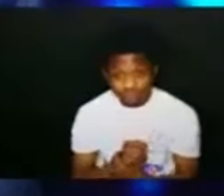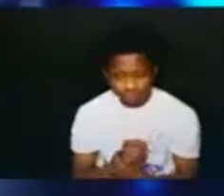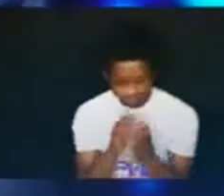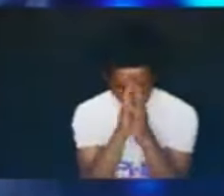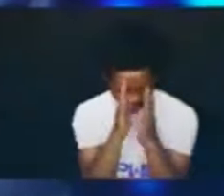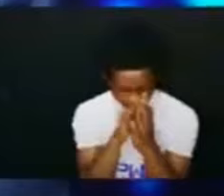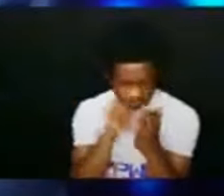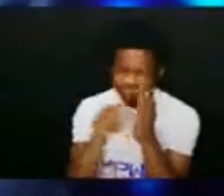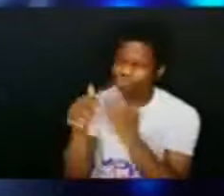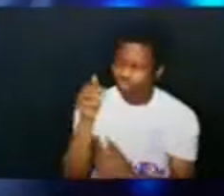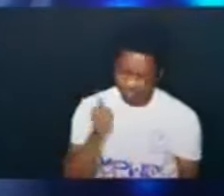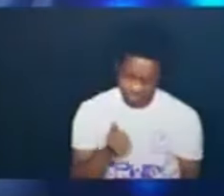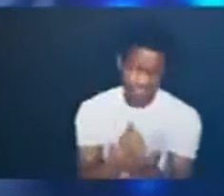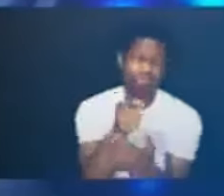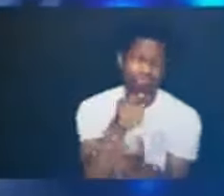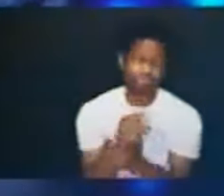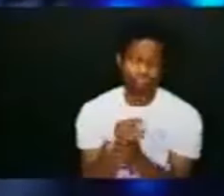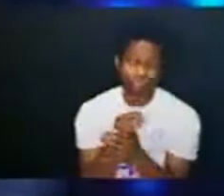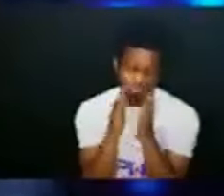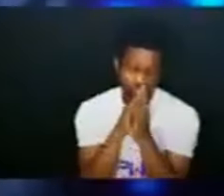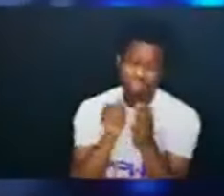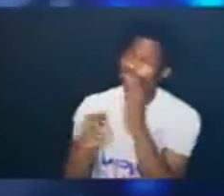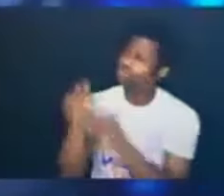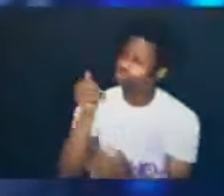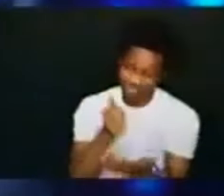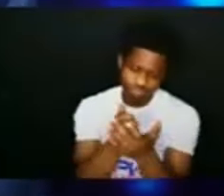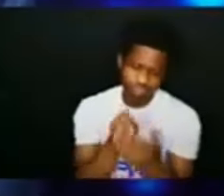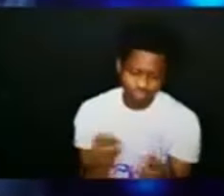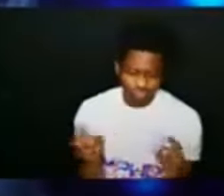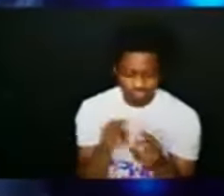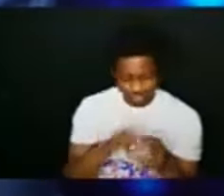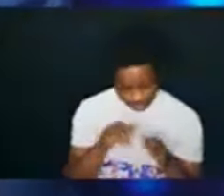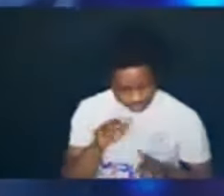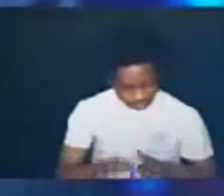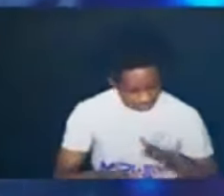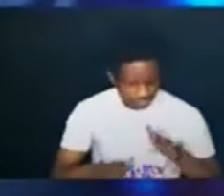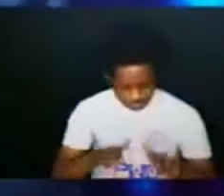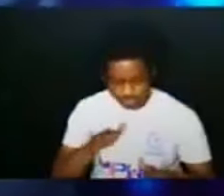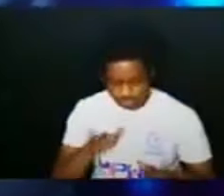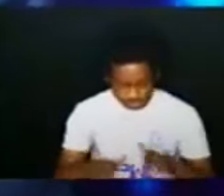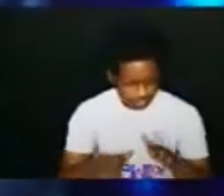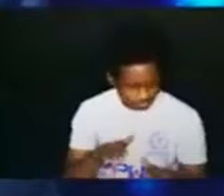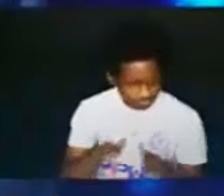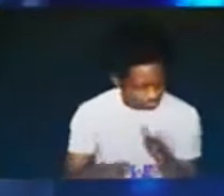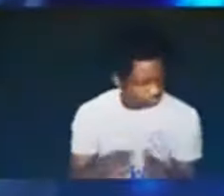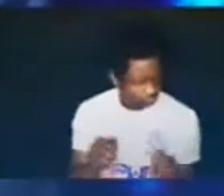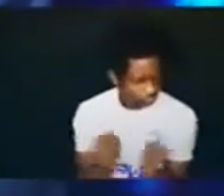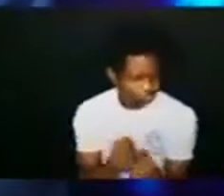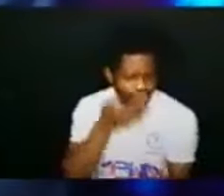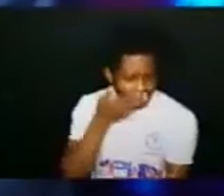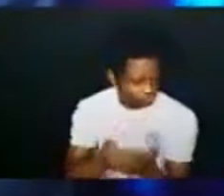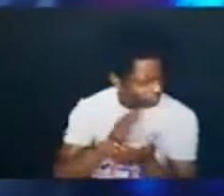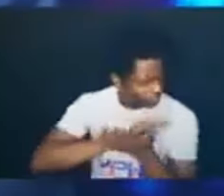let's pray that God will help us to walk with good and clear conscience before God